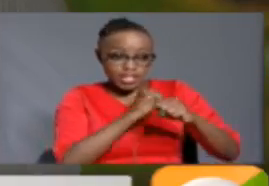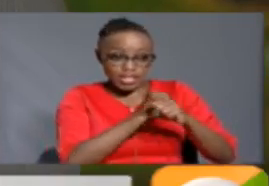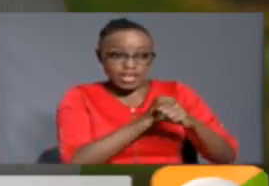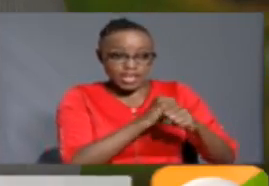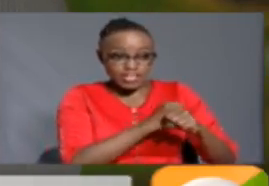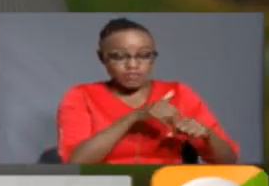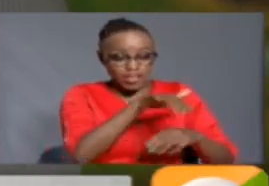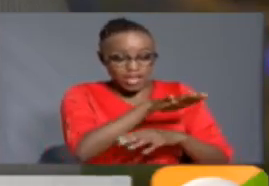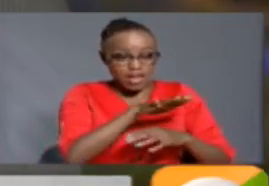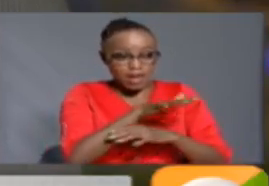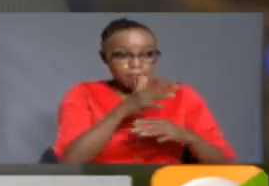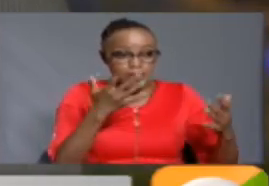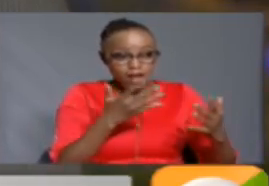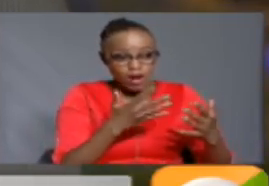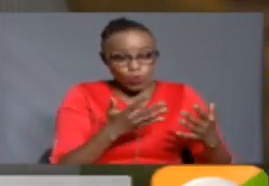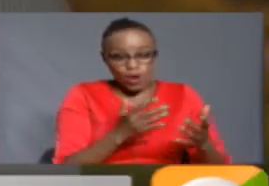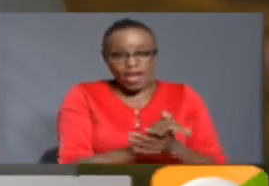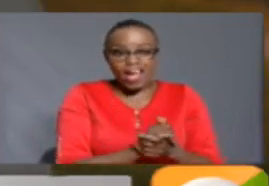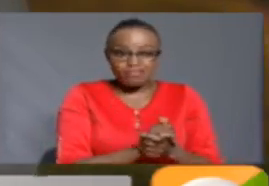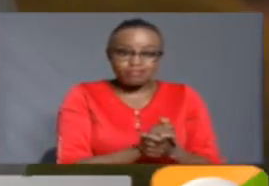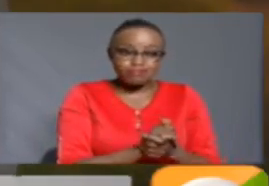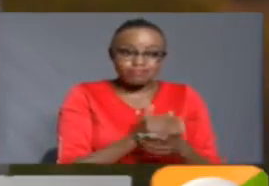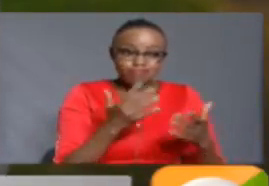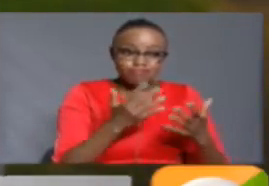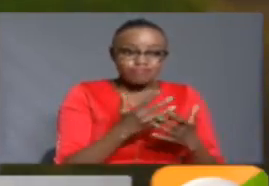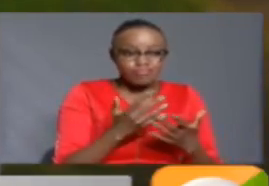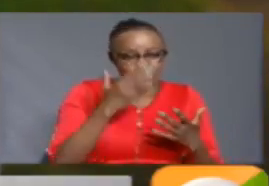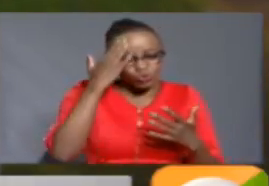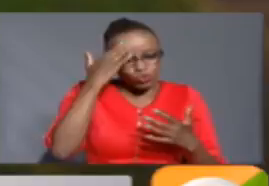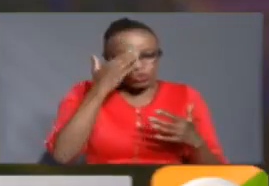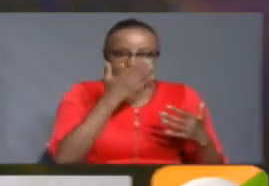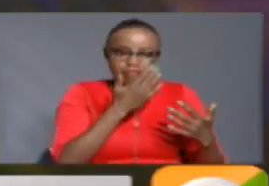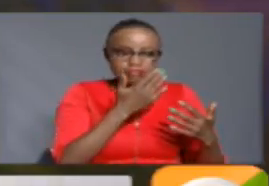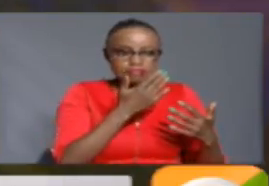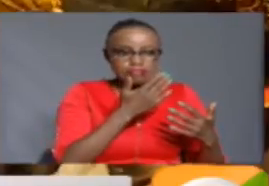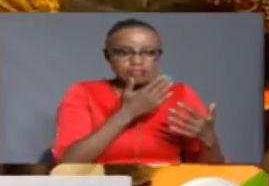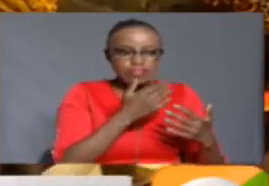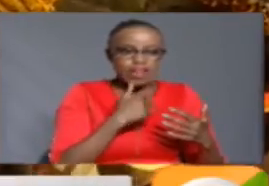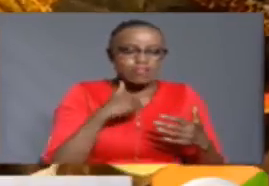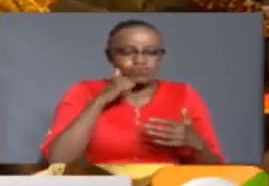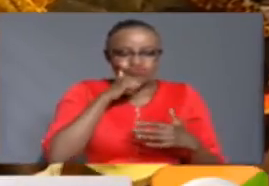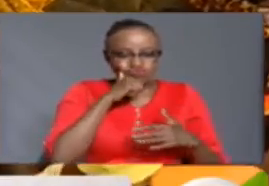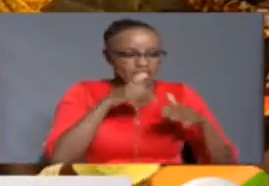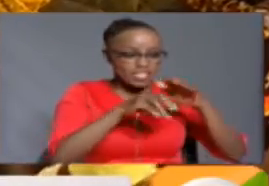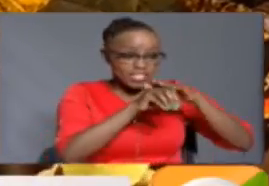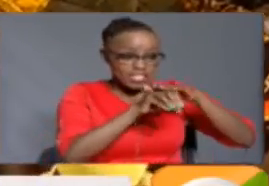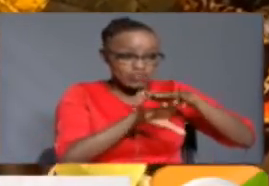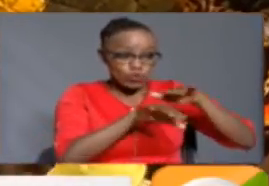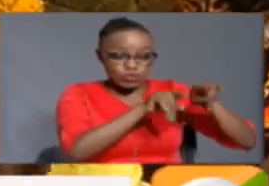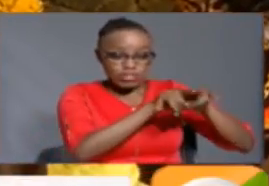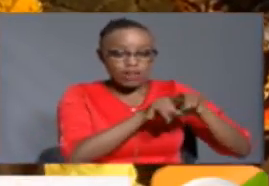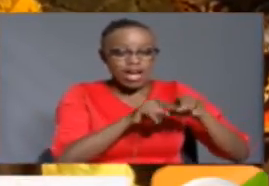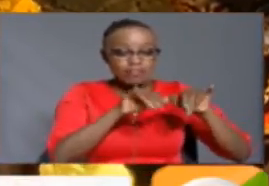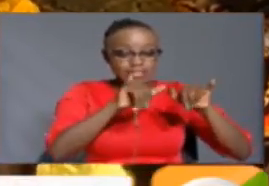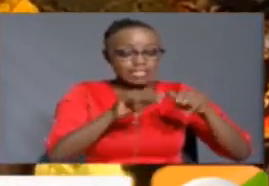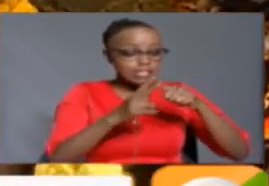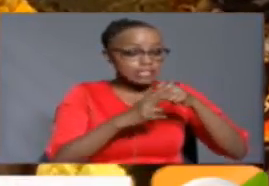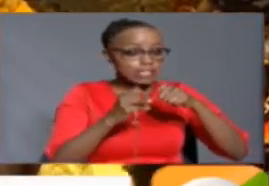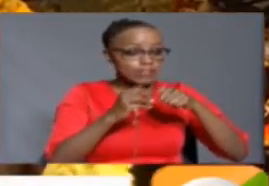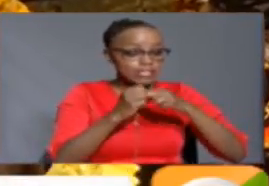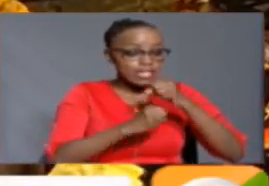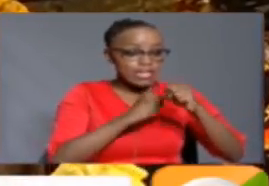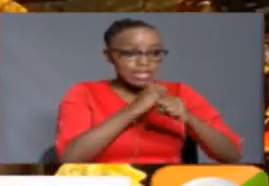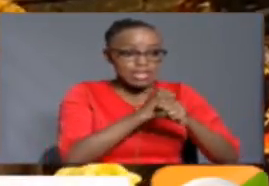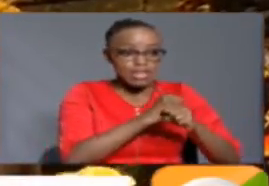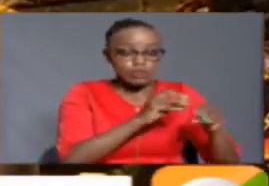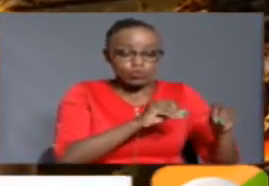In places where, places where it is nicely devolved, it has taken them 70 years to transfer